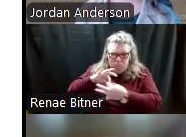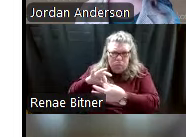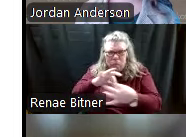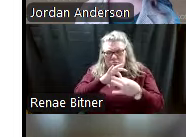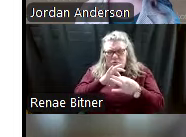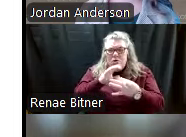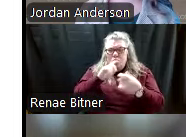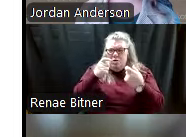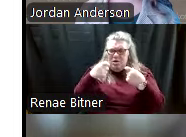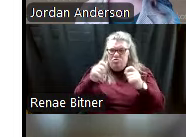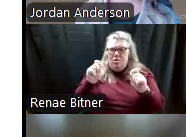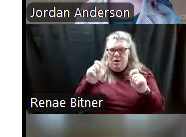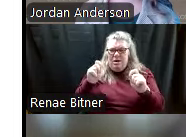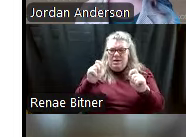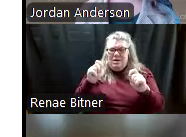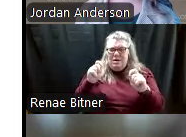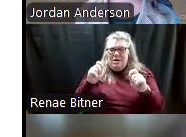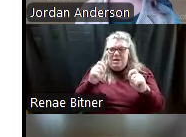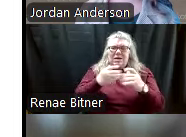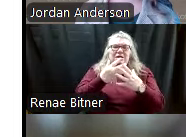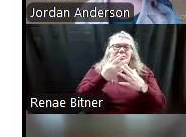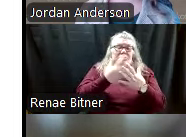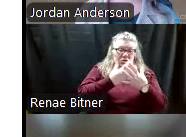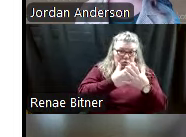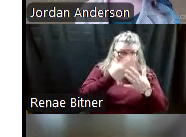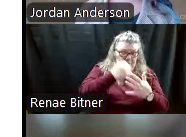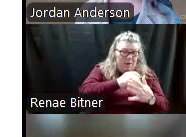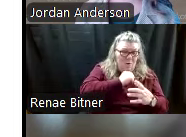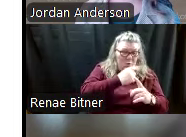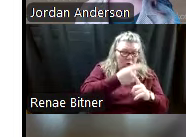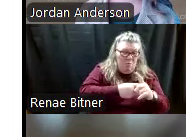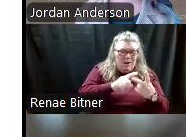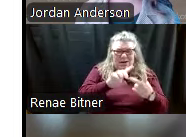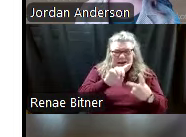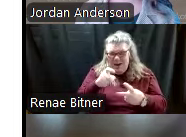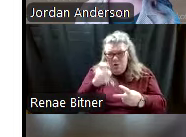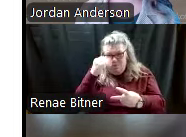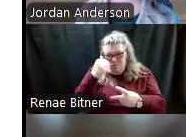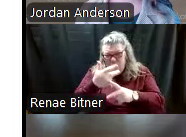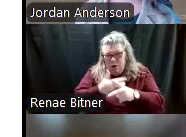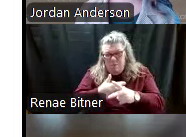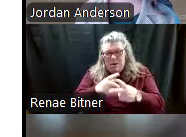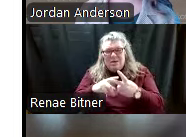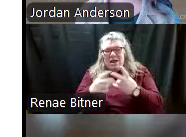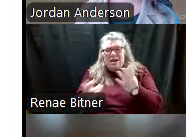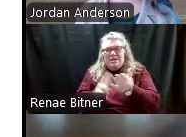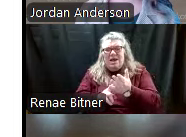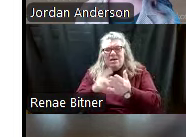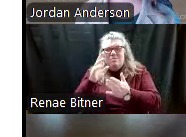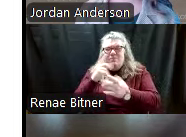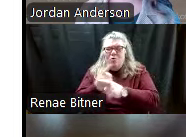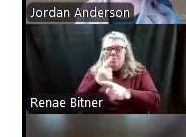to make this, screened by 1 month, diagnosed by 3 months, and enrolled in appropriate intervention by 6 months.